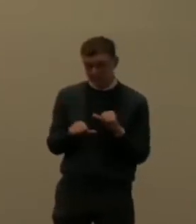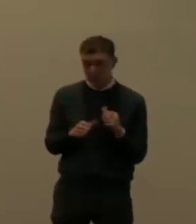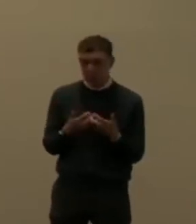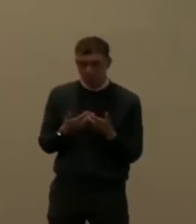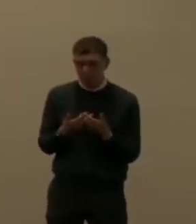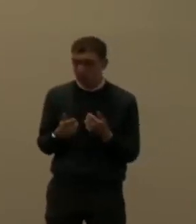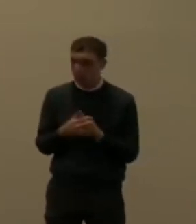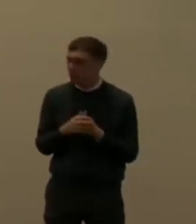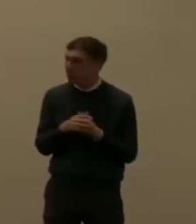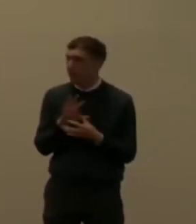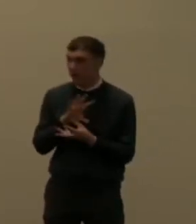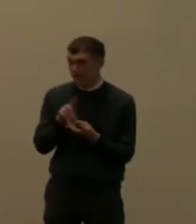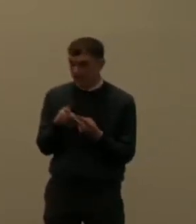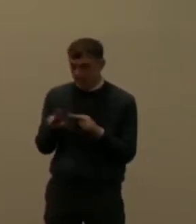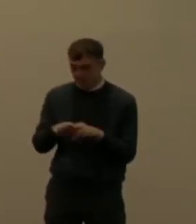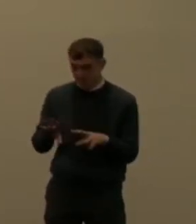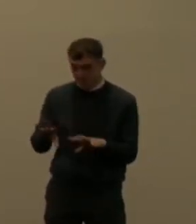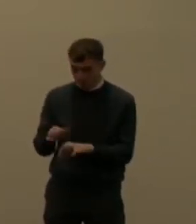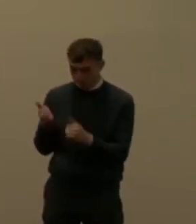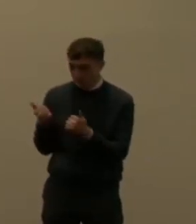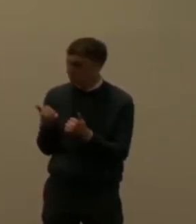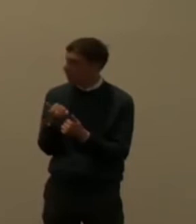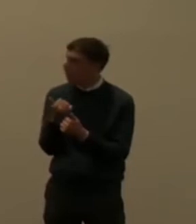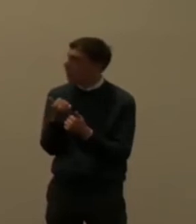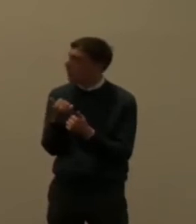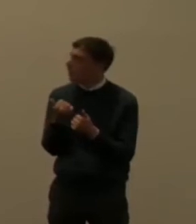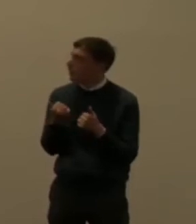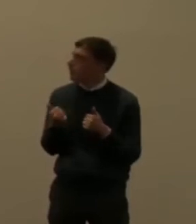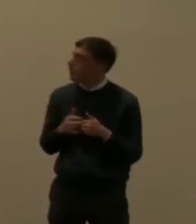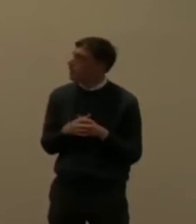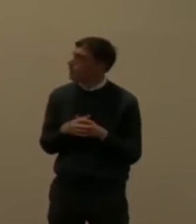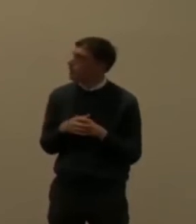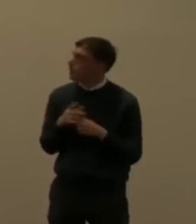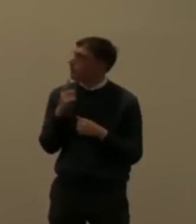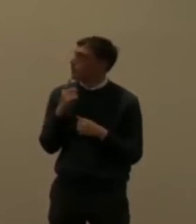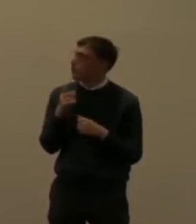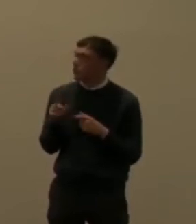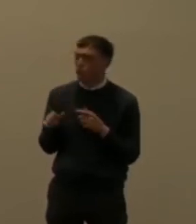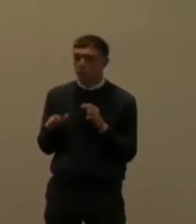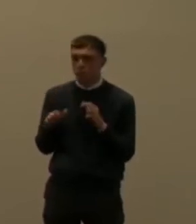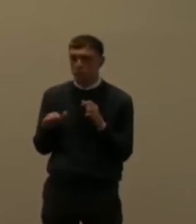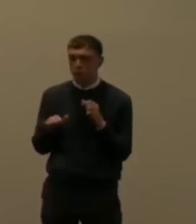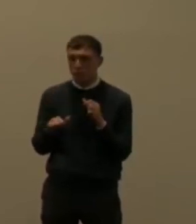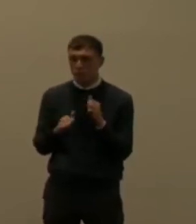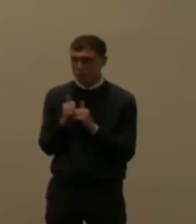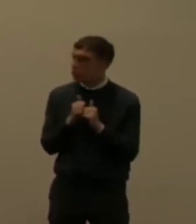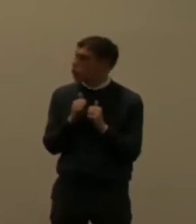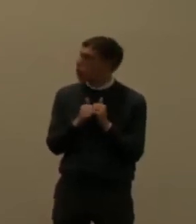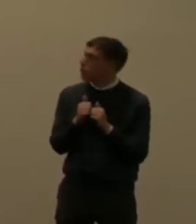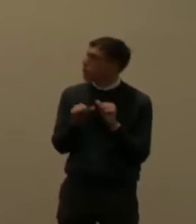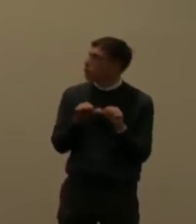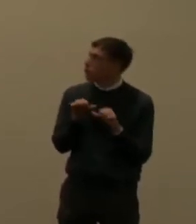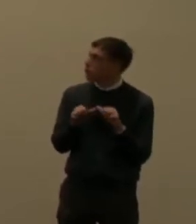all goes well, I will go to my production environment, to the solution